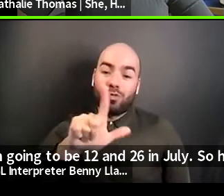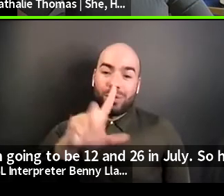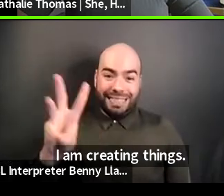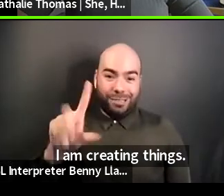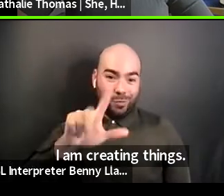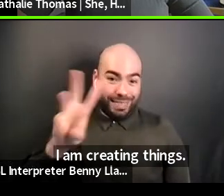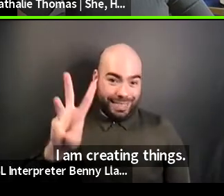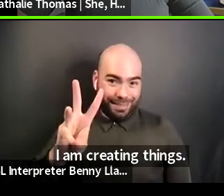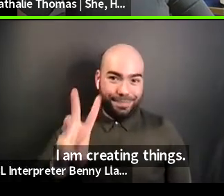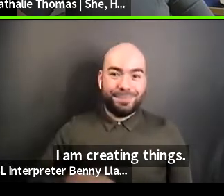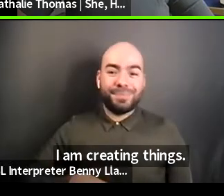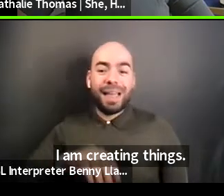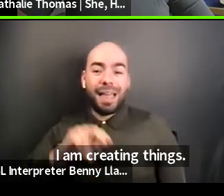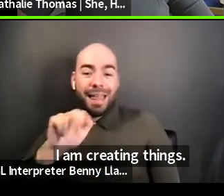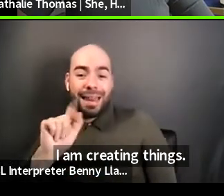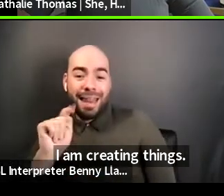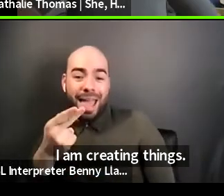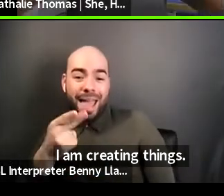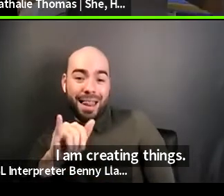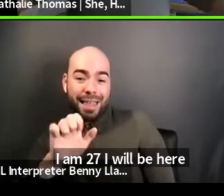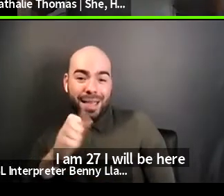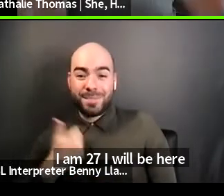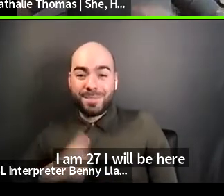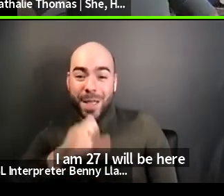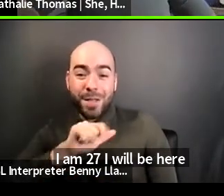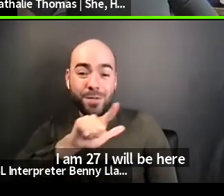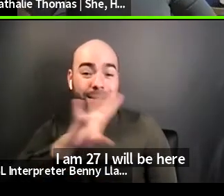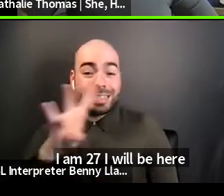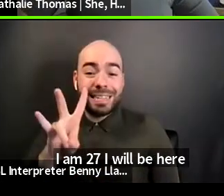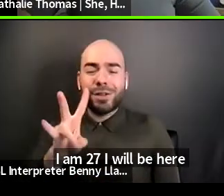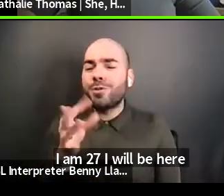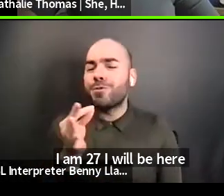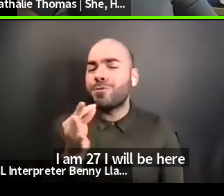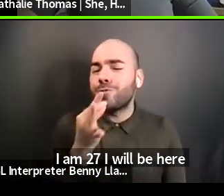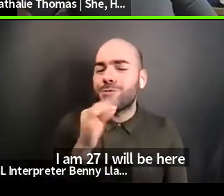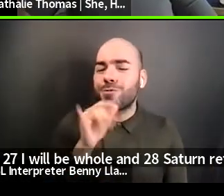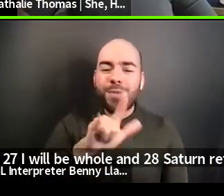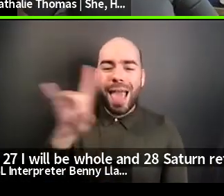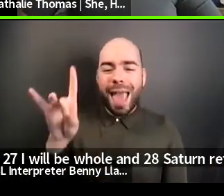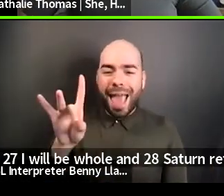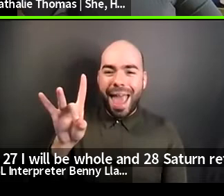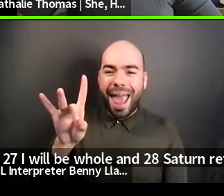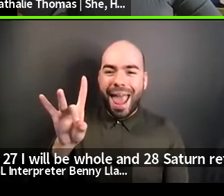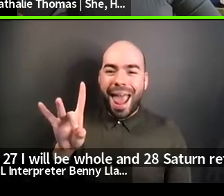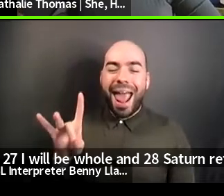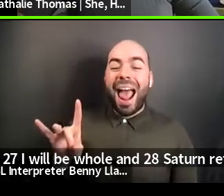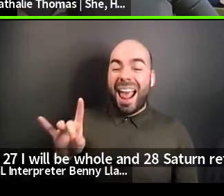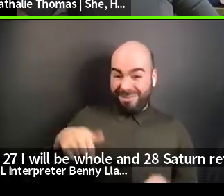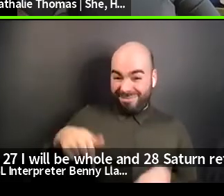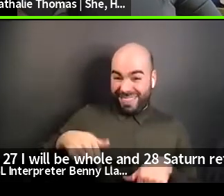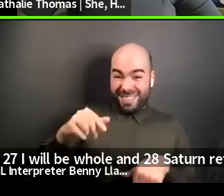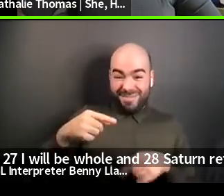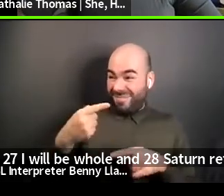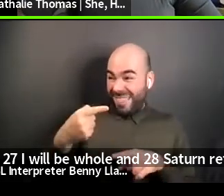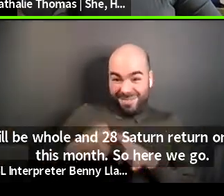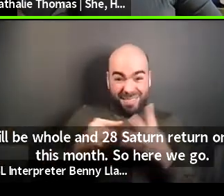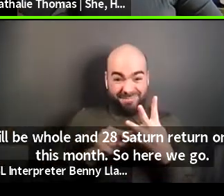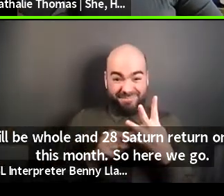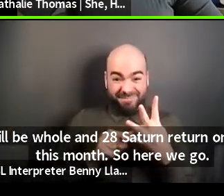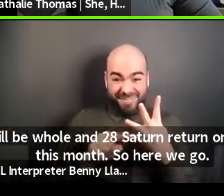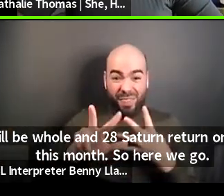I am 27. I will be whole in 28 Saturn return on the 31st of this month. So here we go.